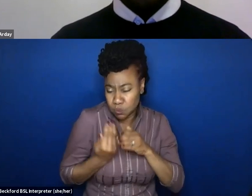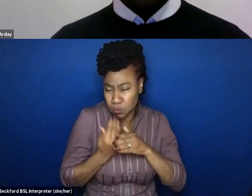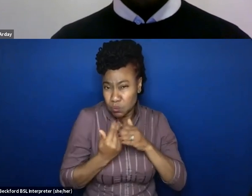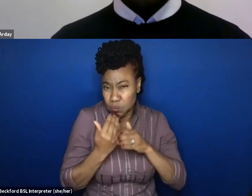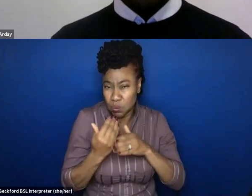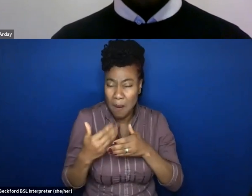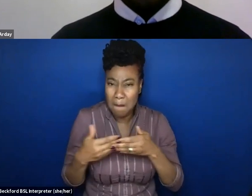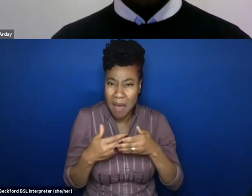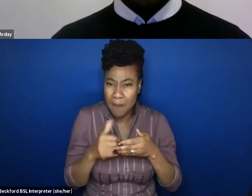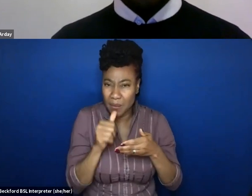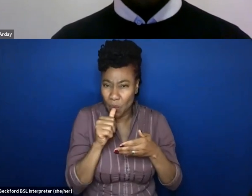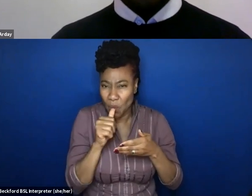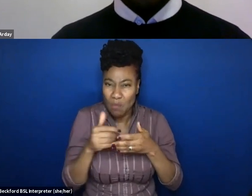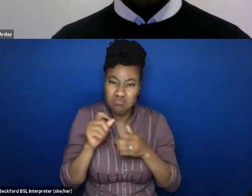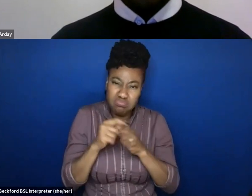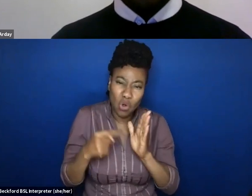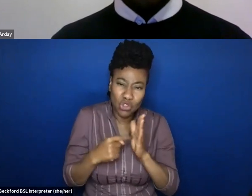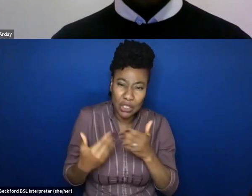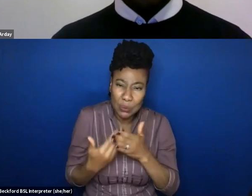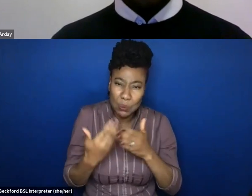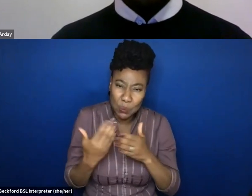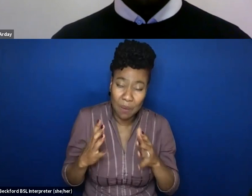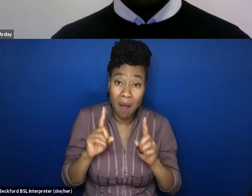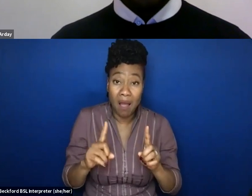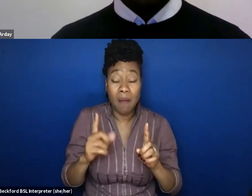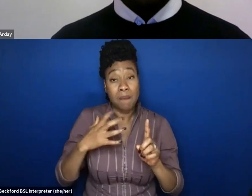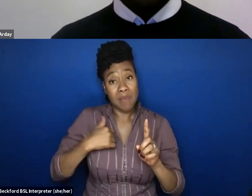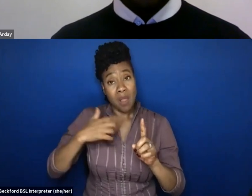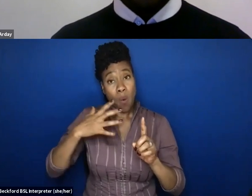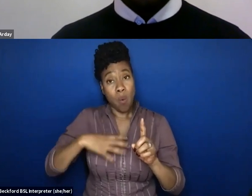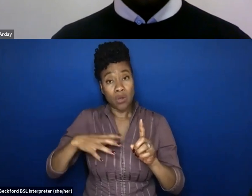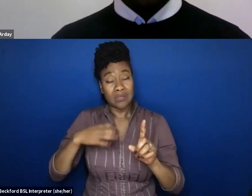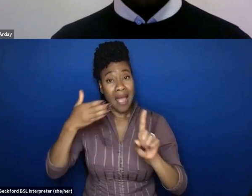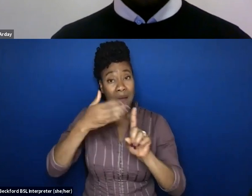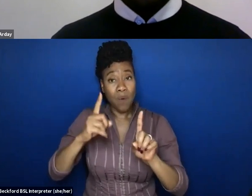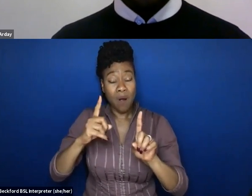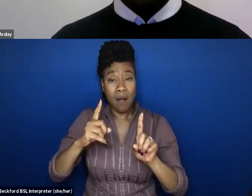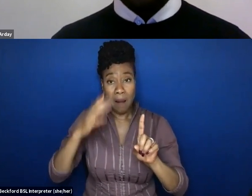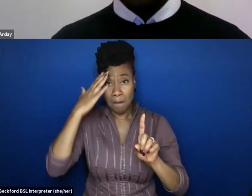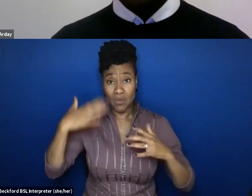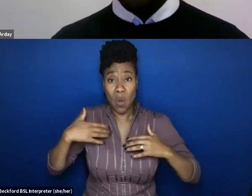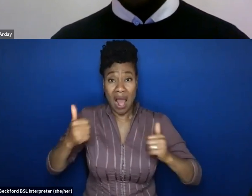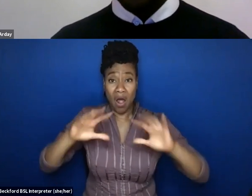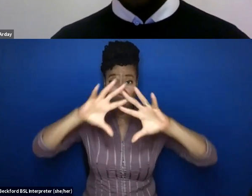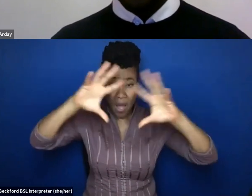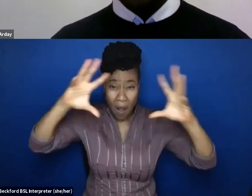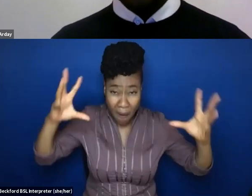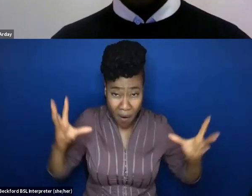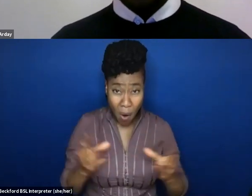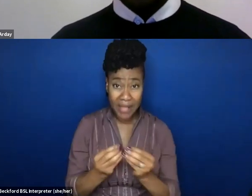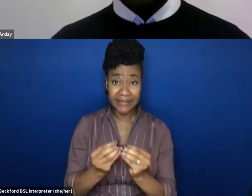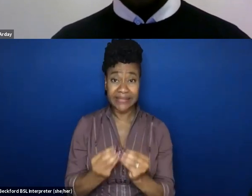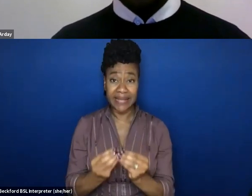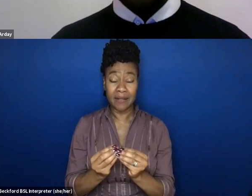it's all about looking at mental health holistically. Mm. Trying to challenge the stigmas within the Black community. You know,